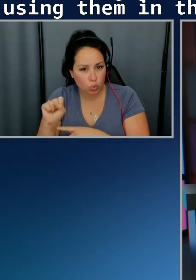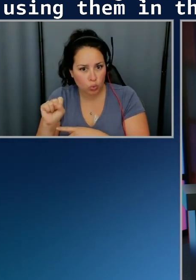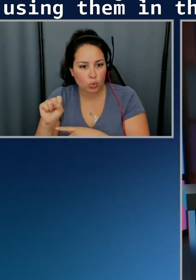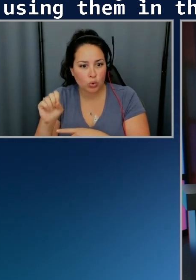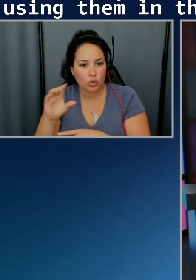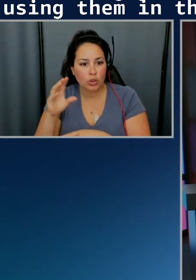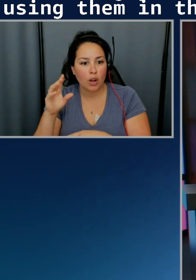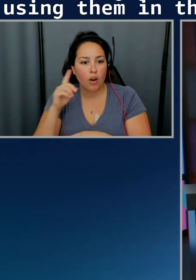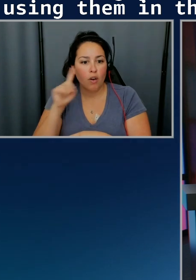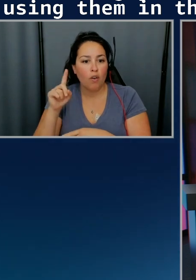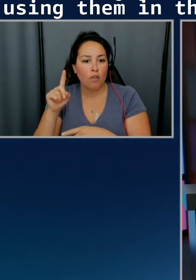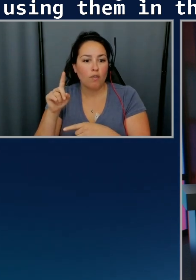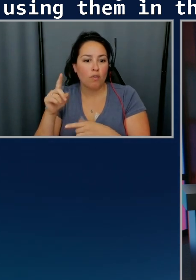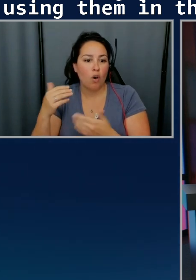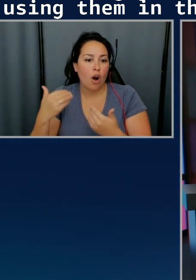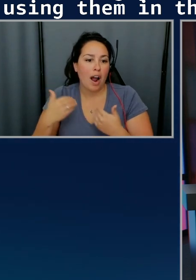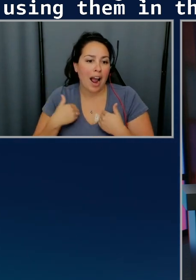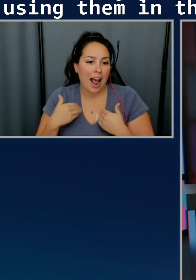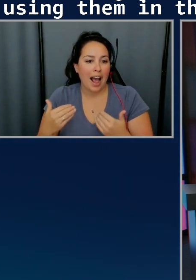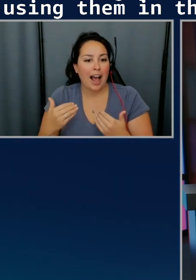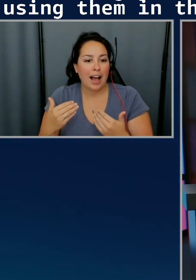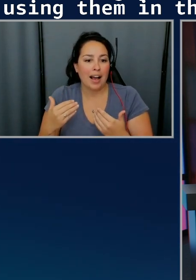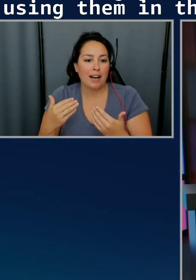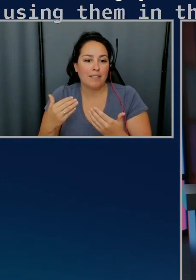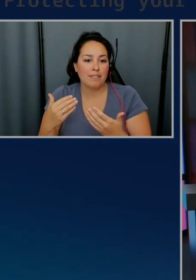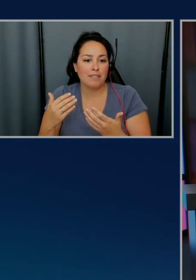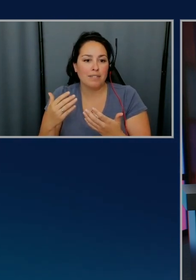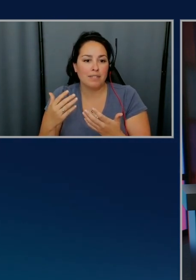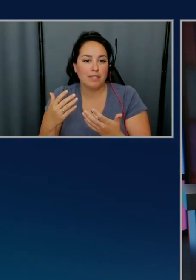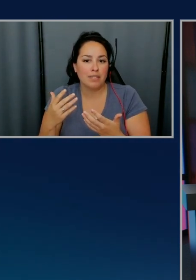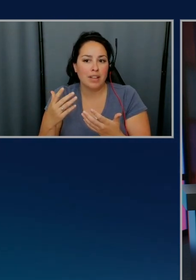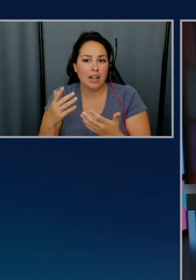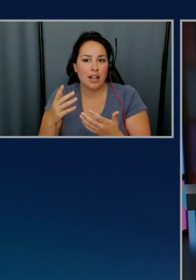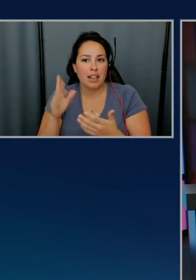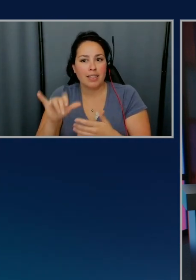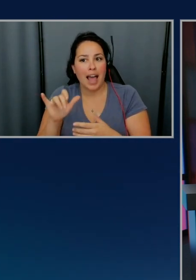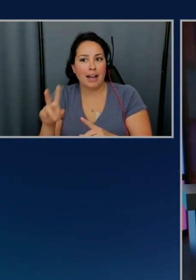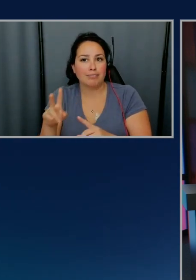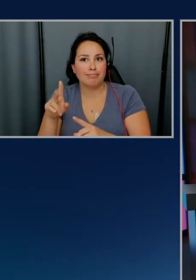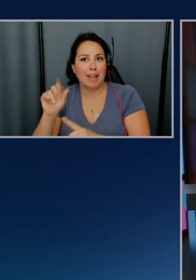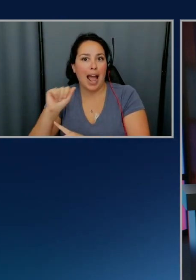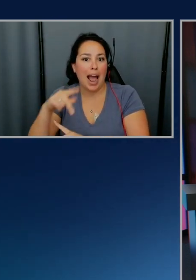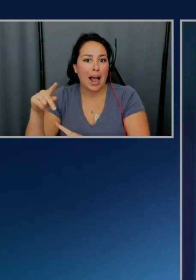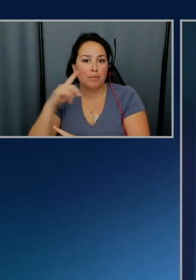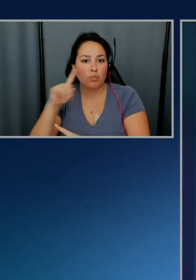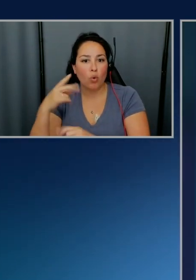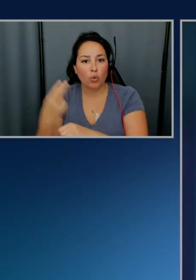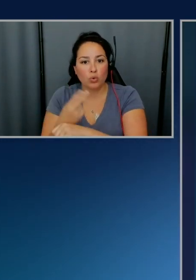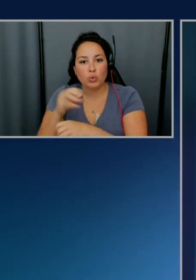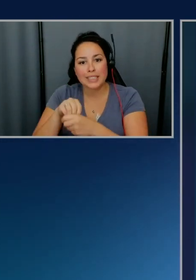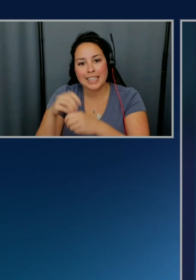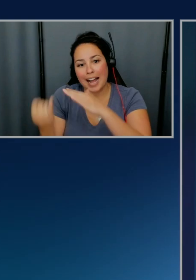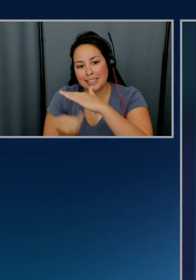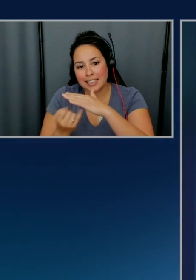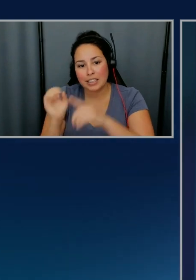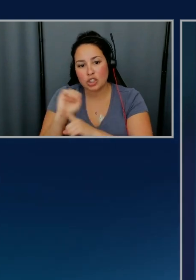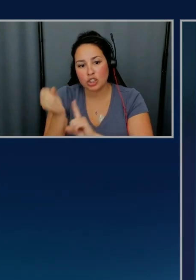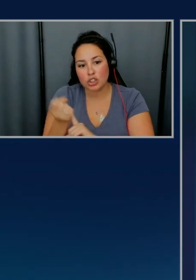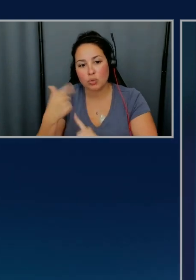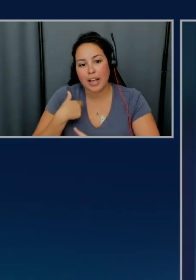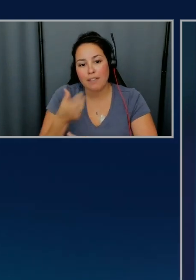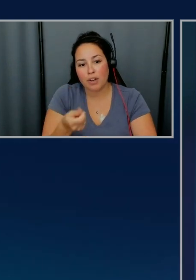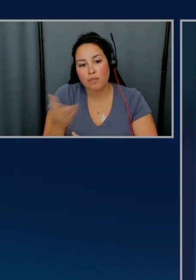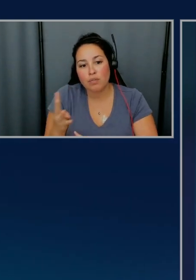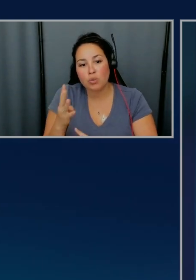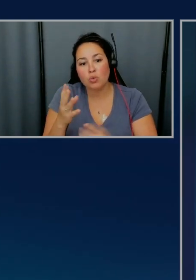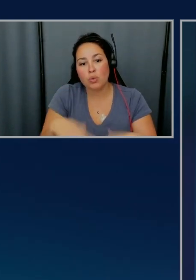go deploy the application into an isolated execution environment called Nitro Enclave, right? And there are a couple of very key features